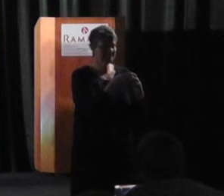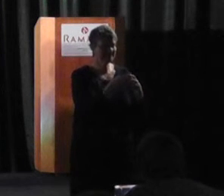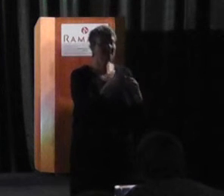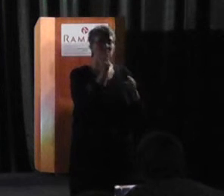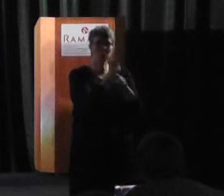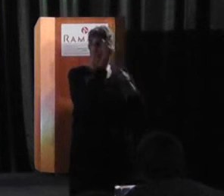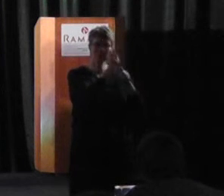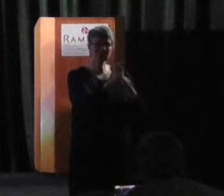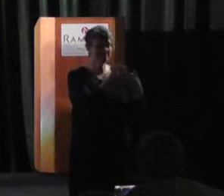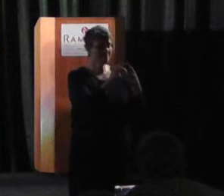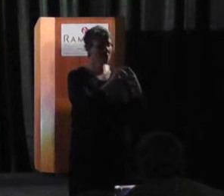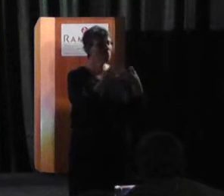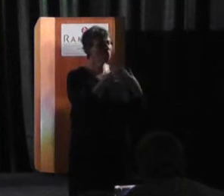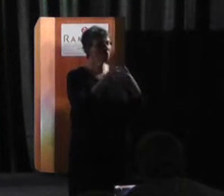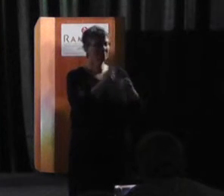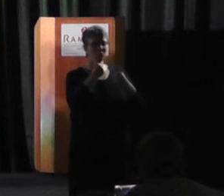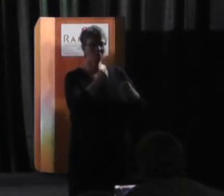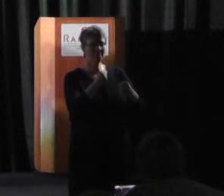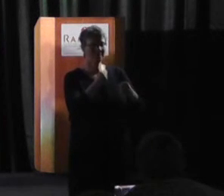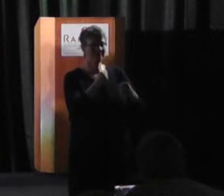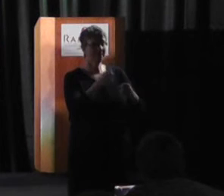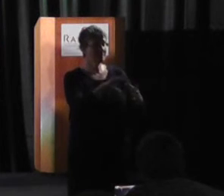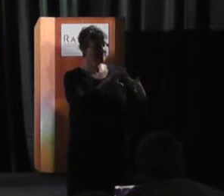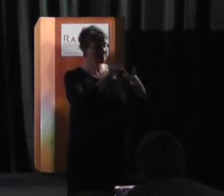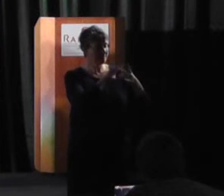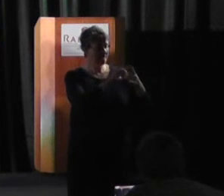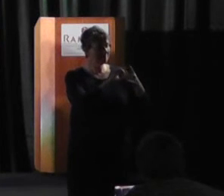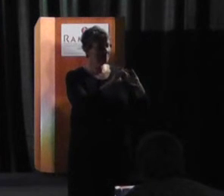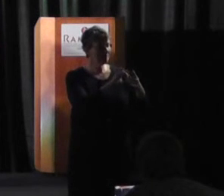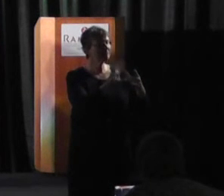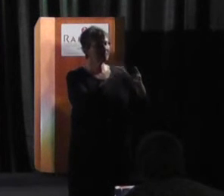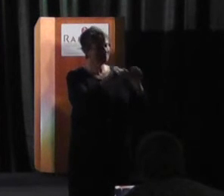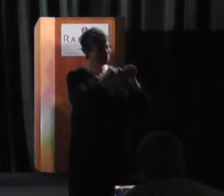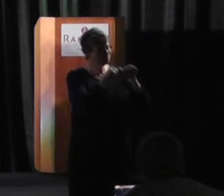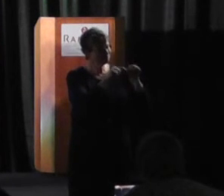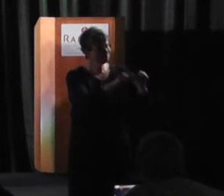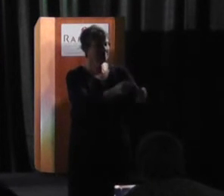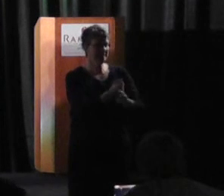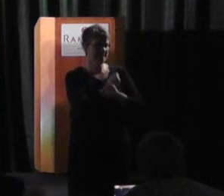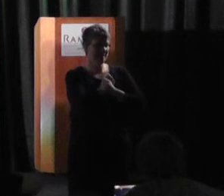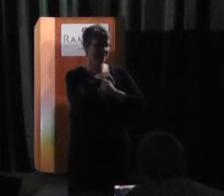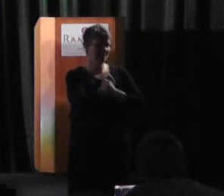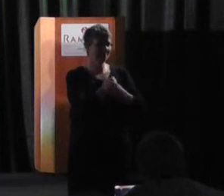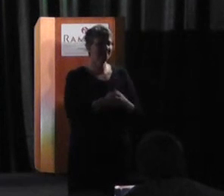bond. Most importantly, the sibling bond can be a thing of abiding love.